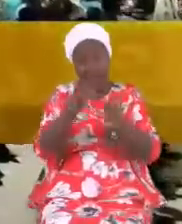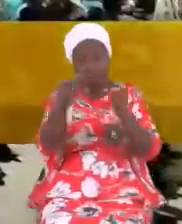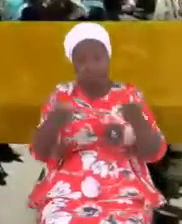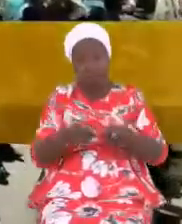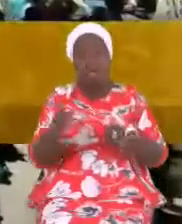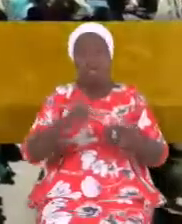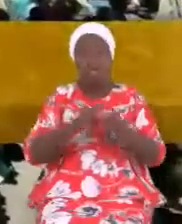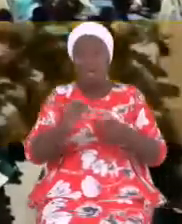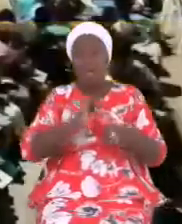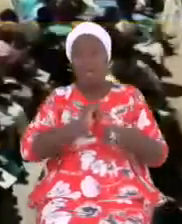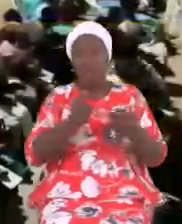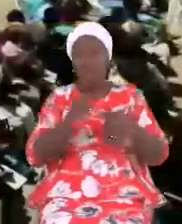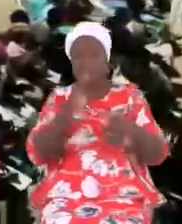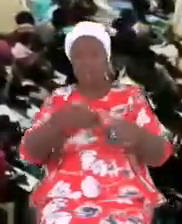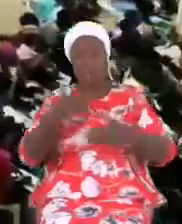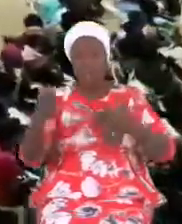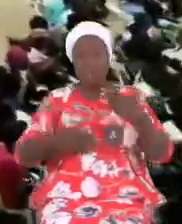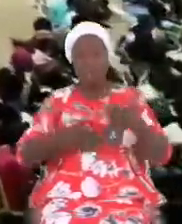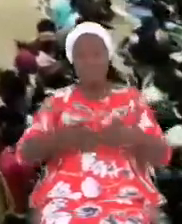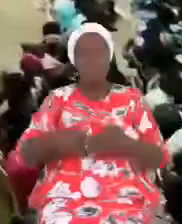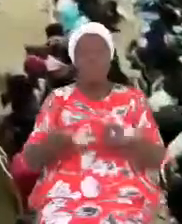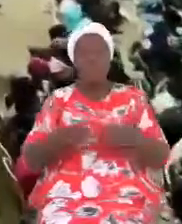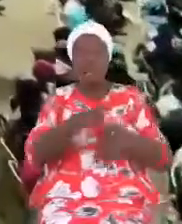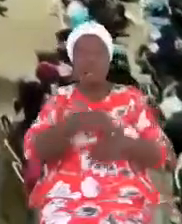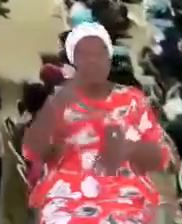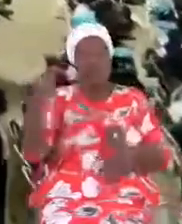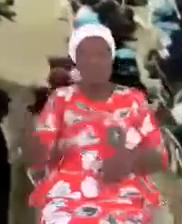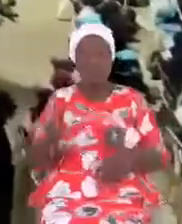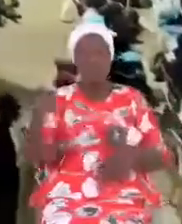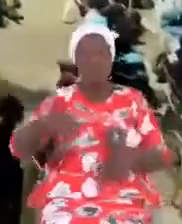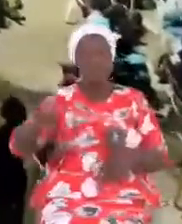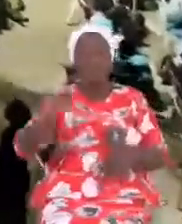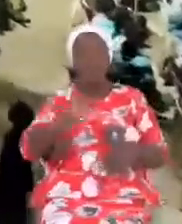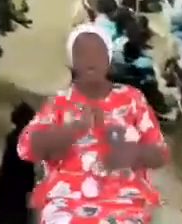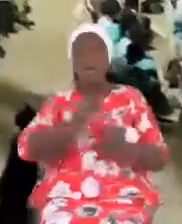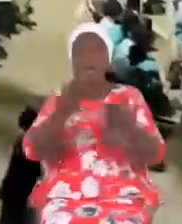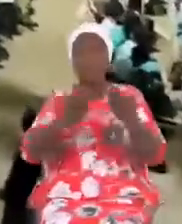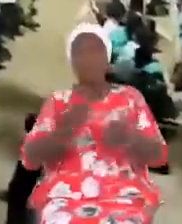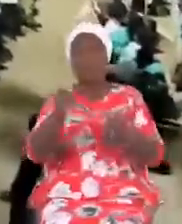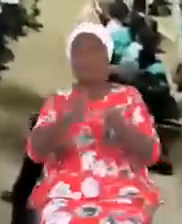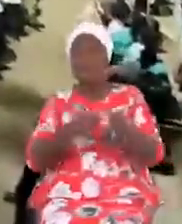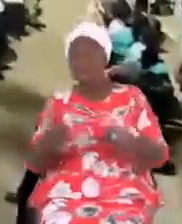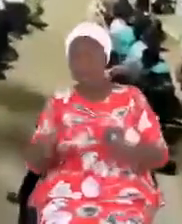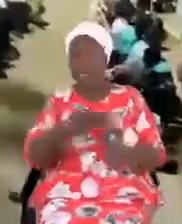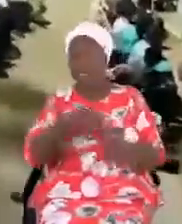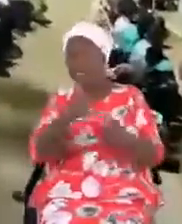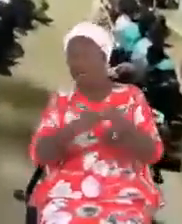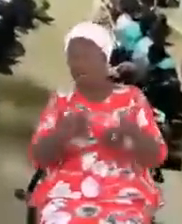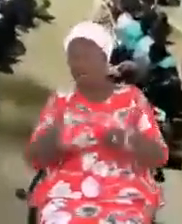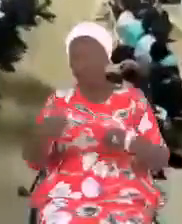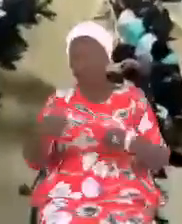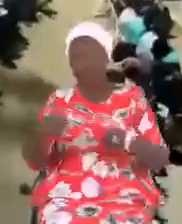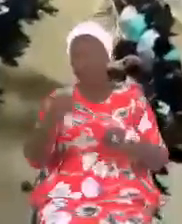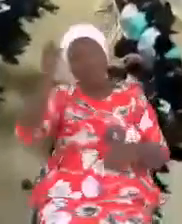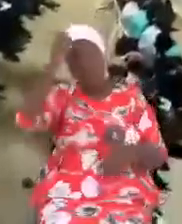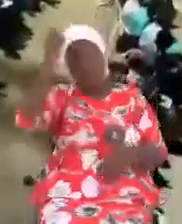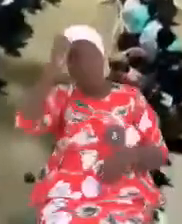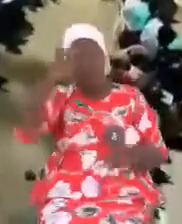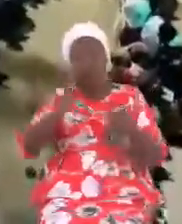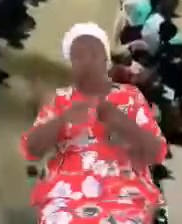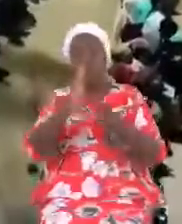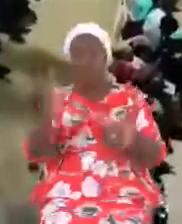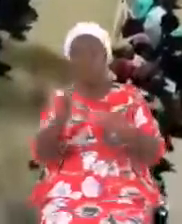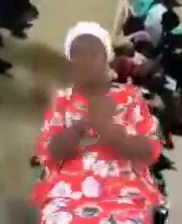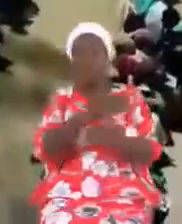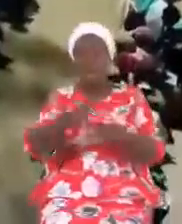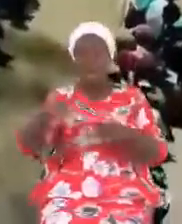now. I want to be happy forever. I want every pain and everything of the devil to be taken out of